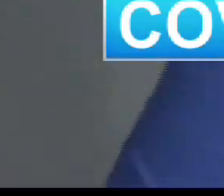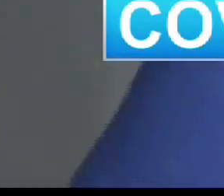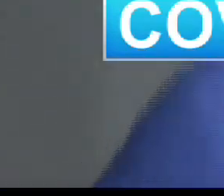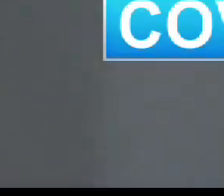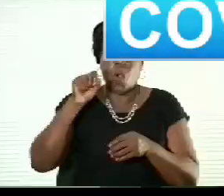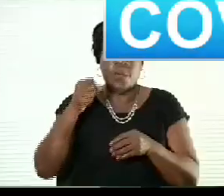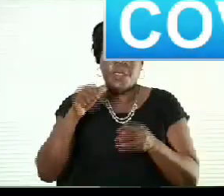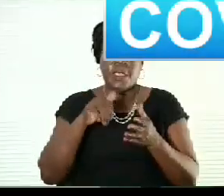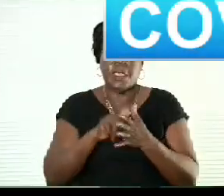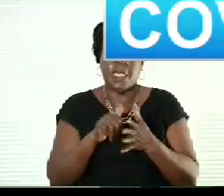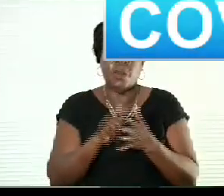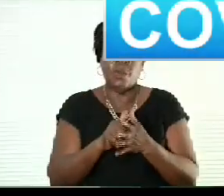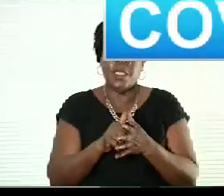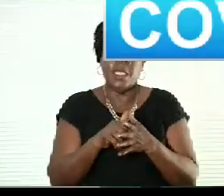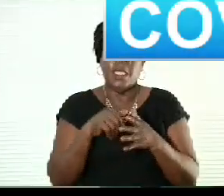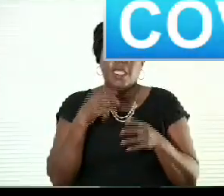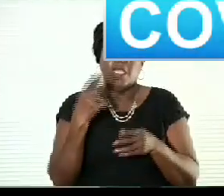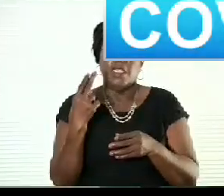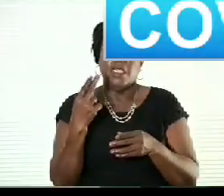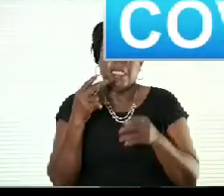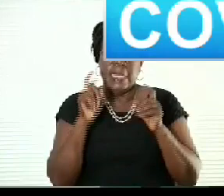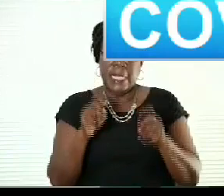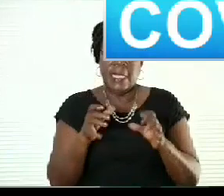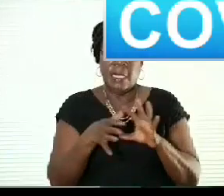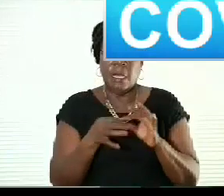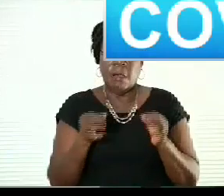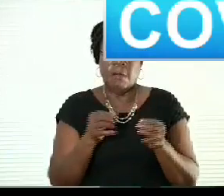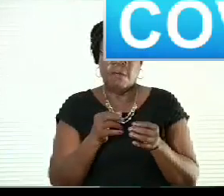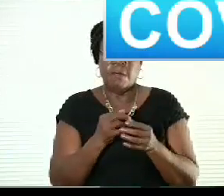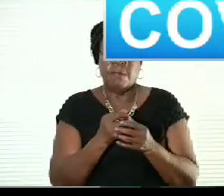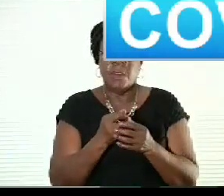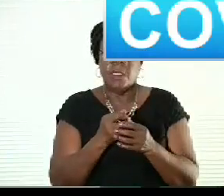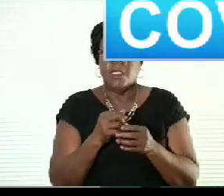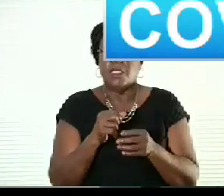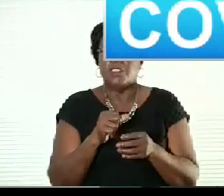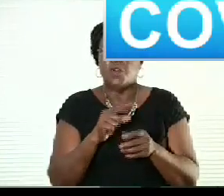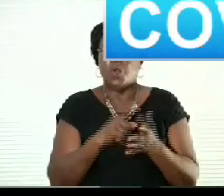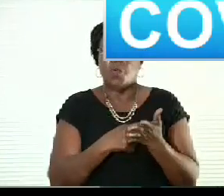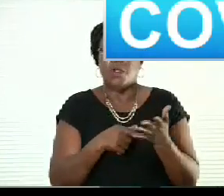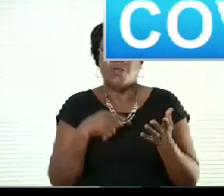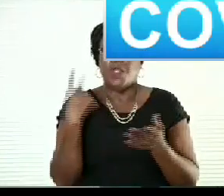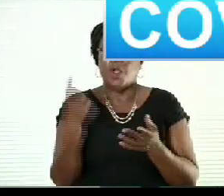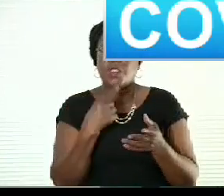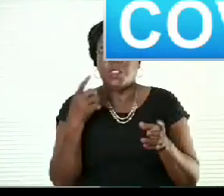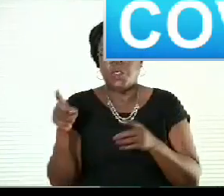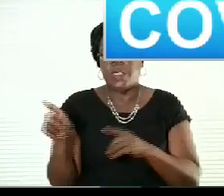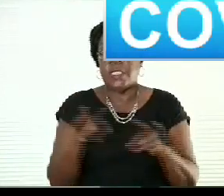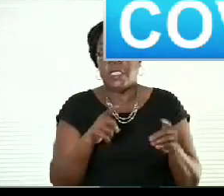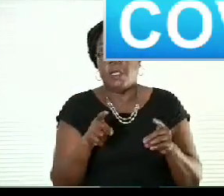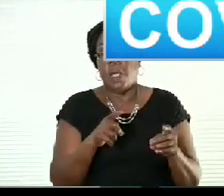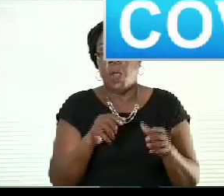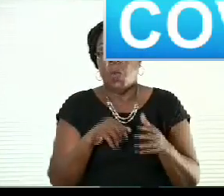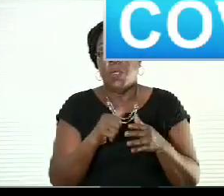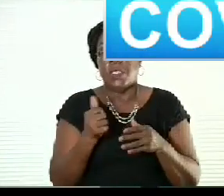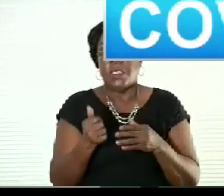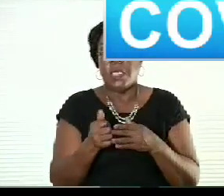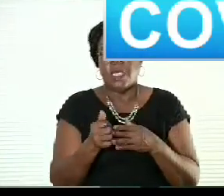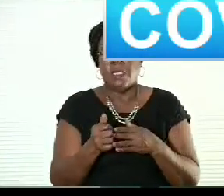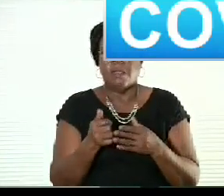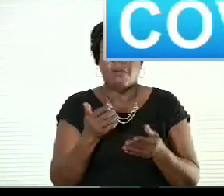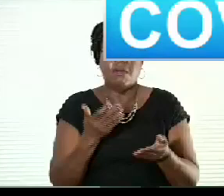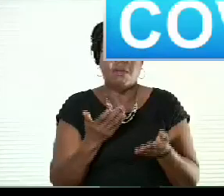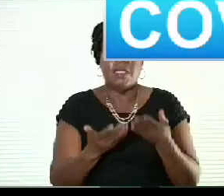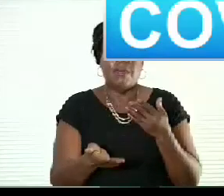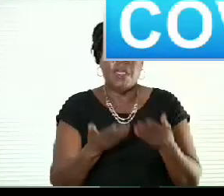had initially and during the midway. What we also did was anticipating that there may be